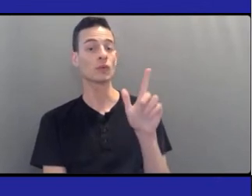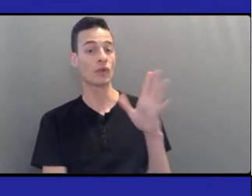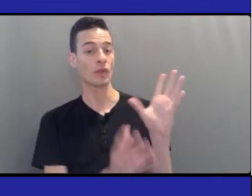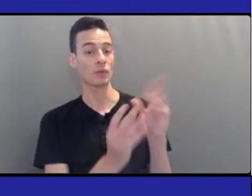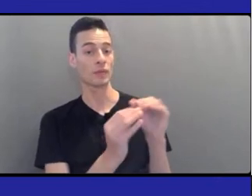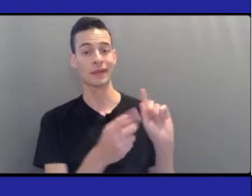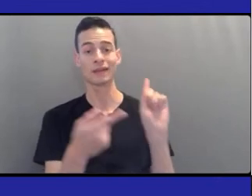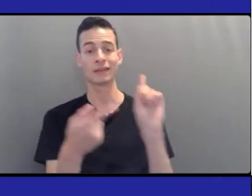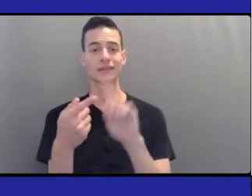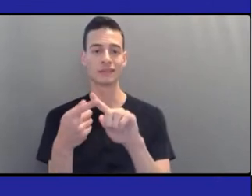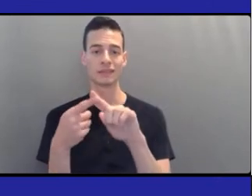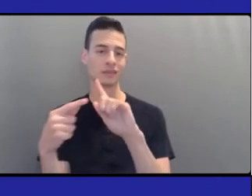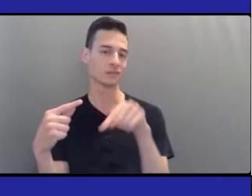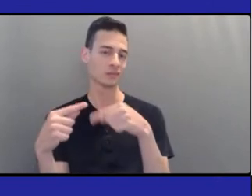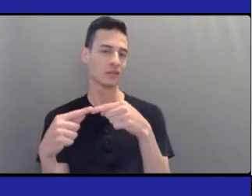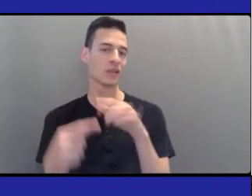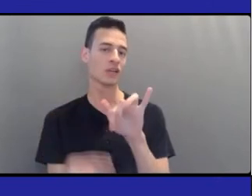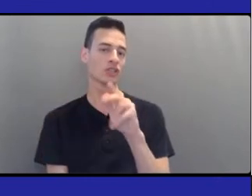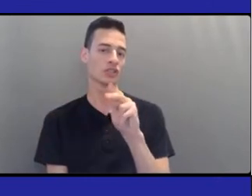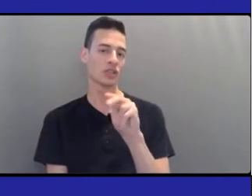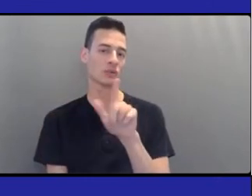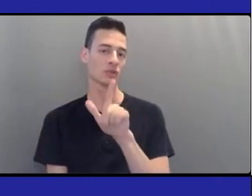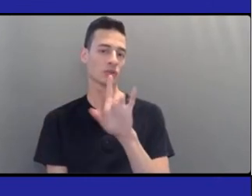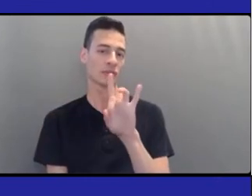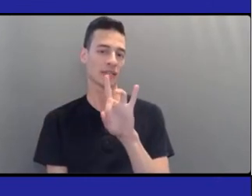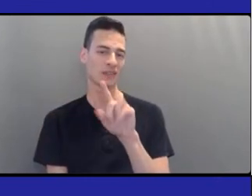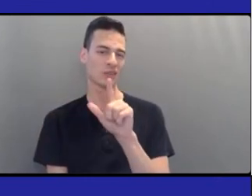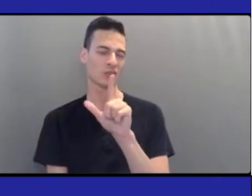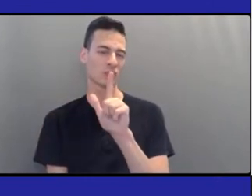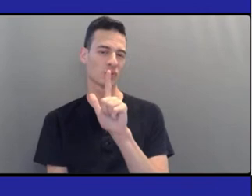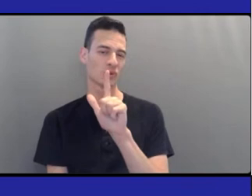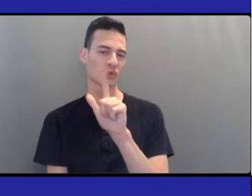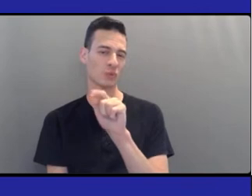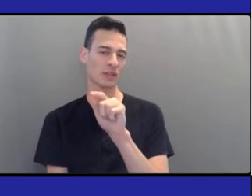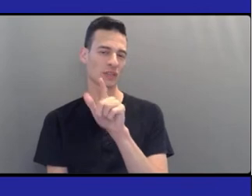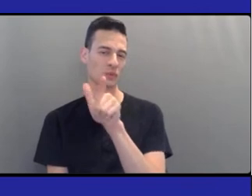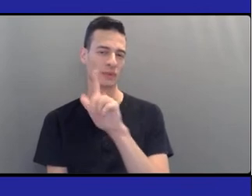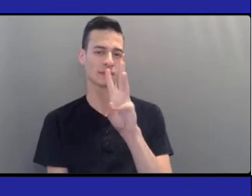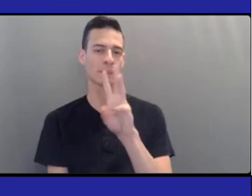23rd, 2023, to serve in such capacity for a term through